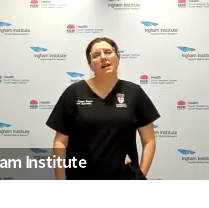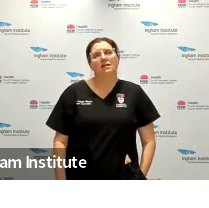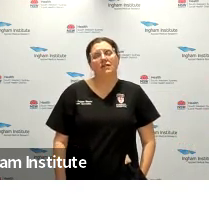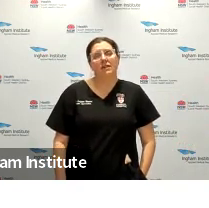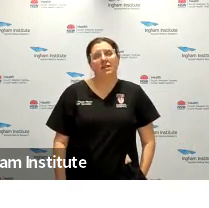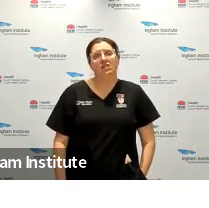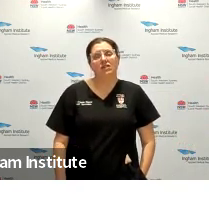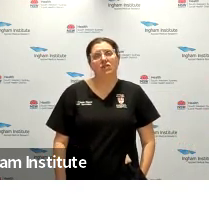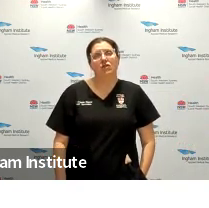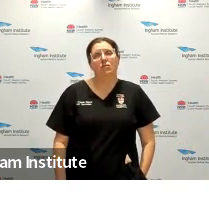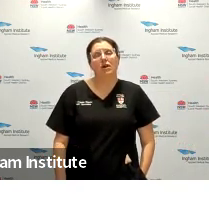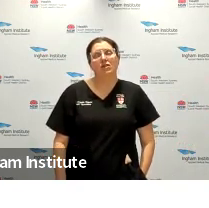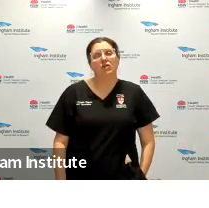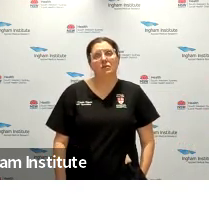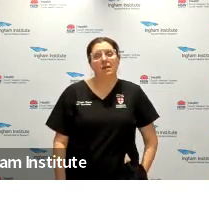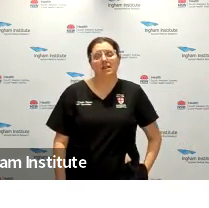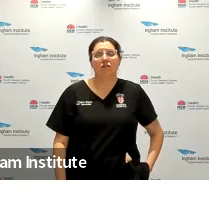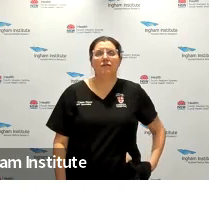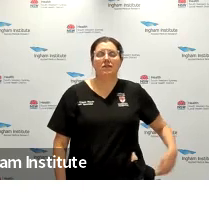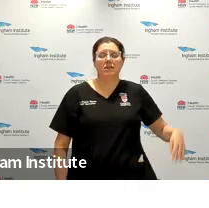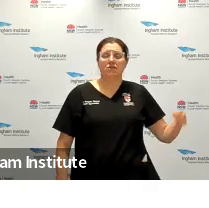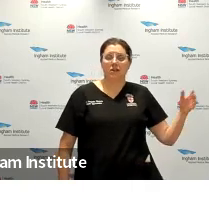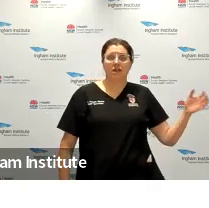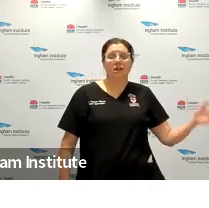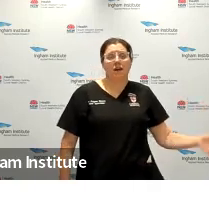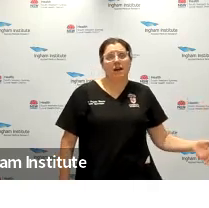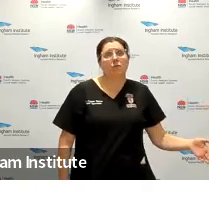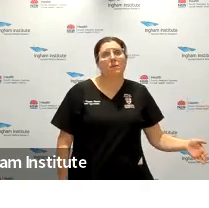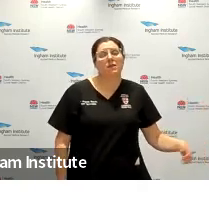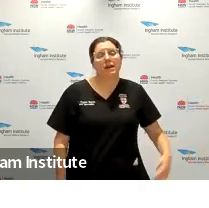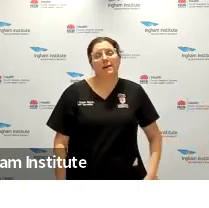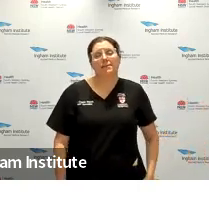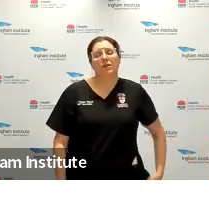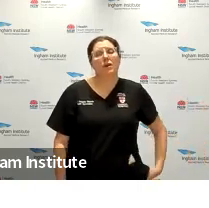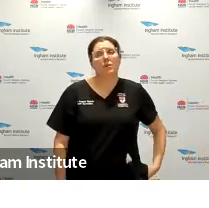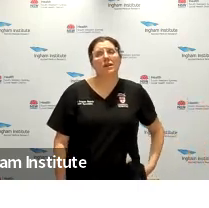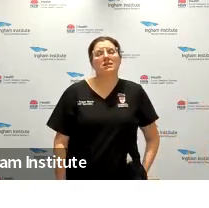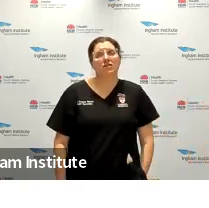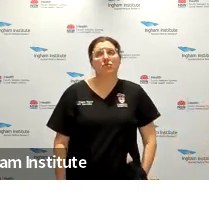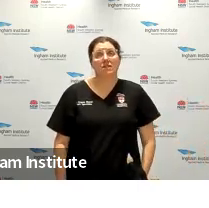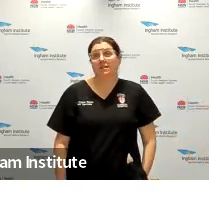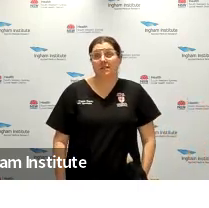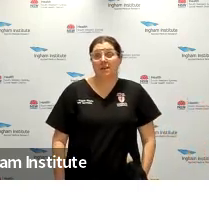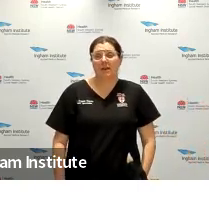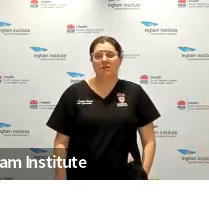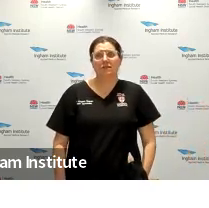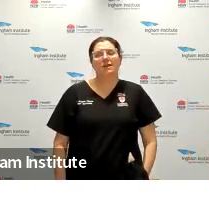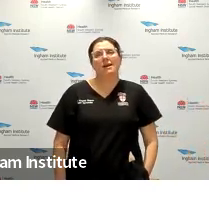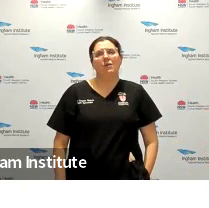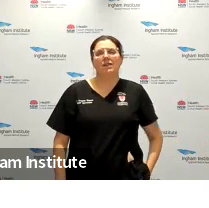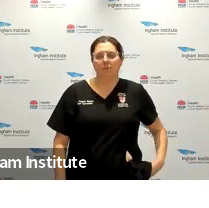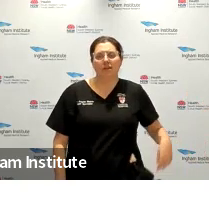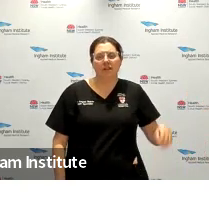also allows for clinicians who might not be as confident in treating women who are pregnant to risk assess their